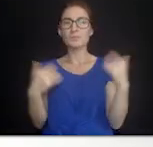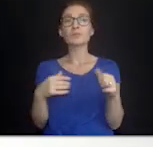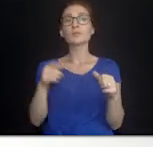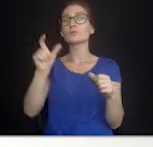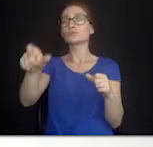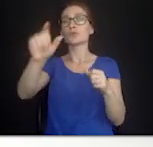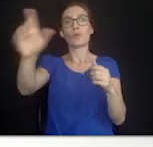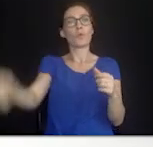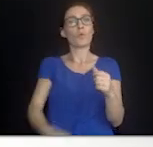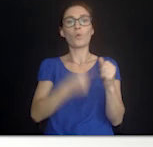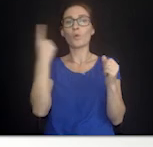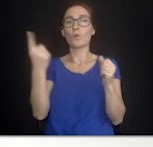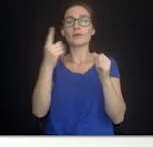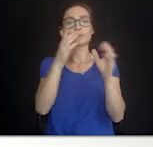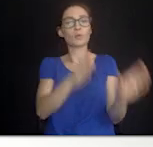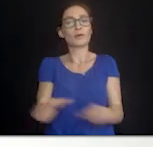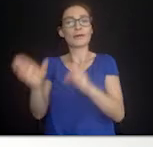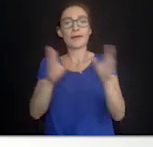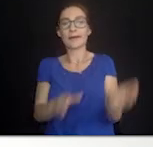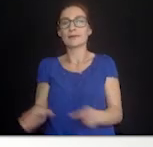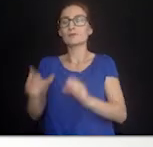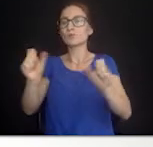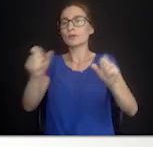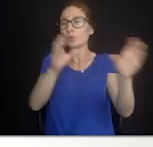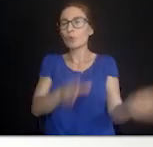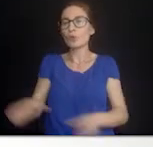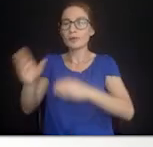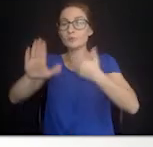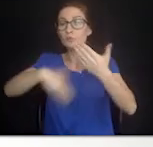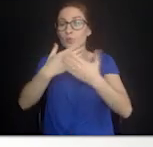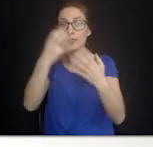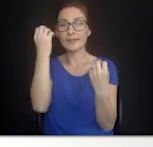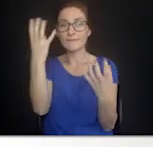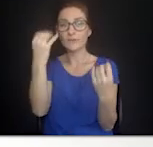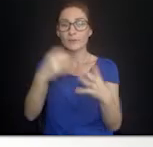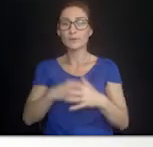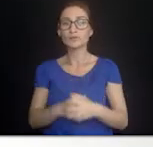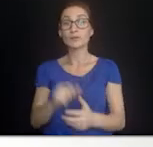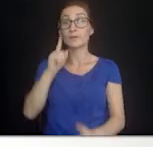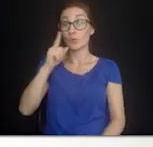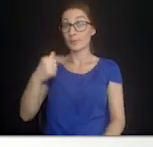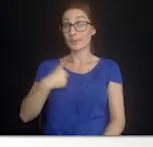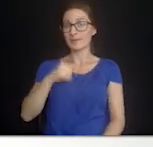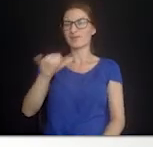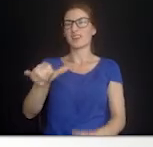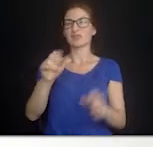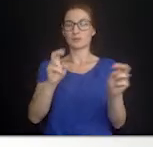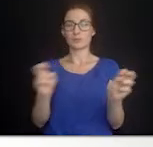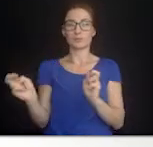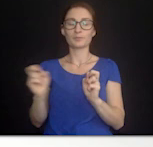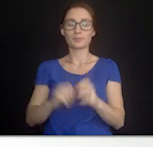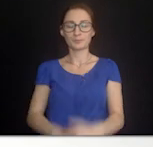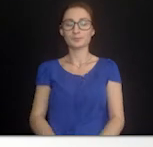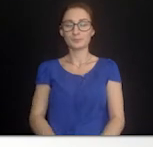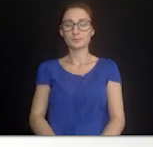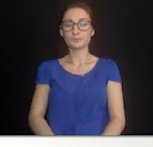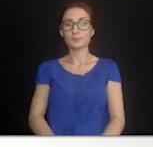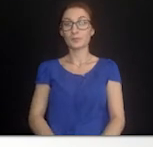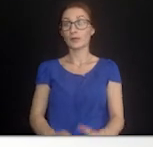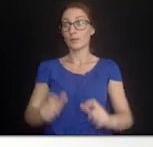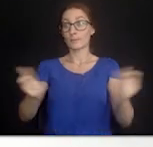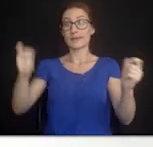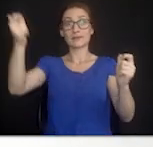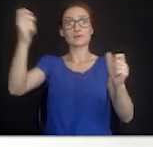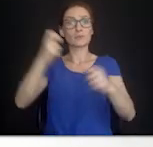to date, that we can organize all this information. Because for me, that's the problem the biggest problem I was having with clients